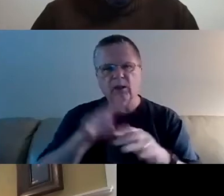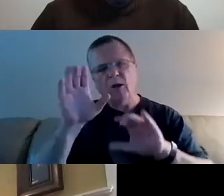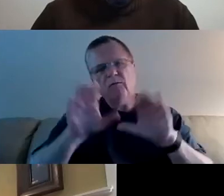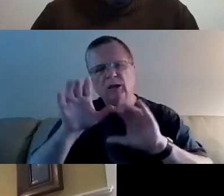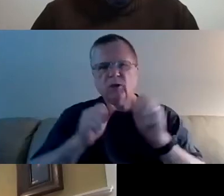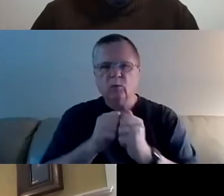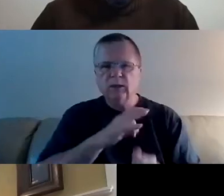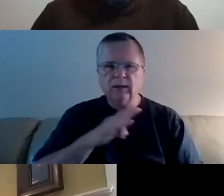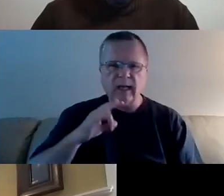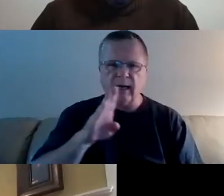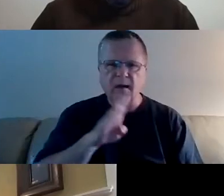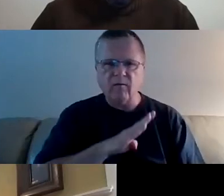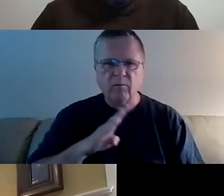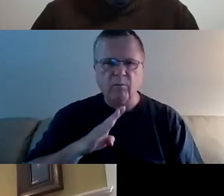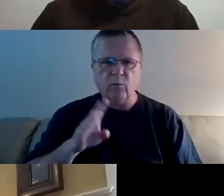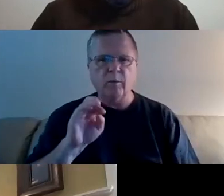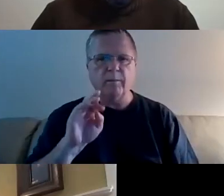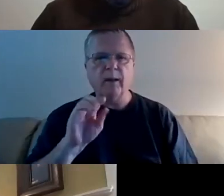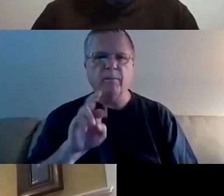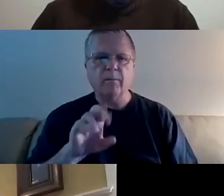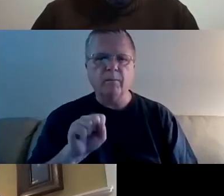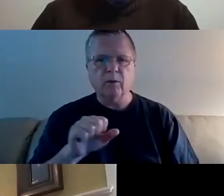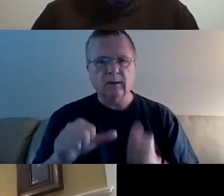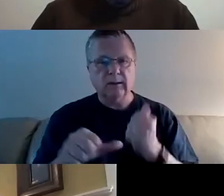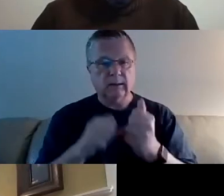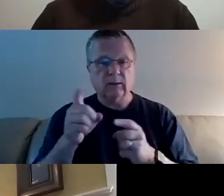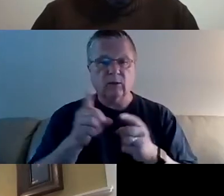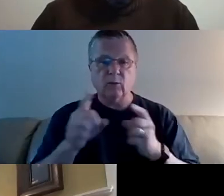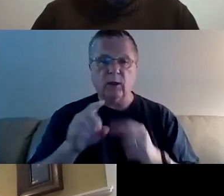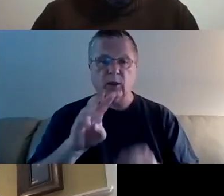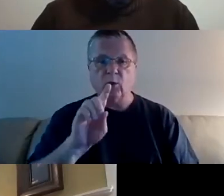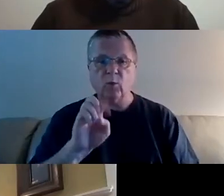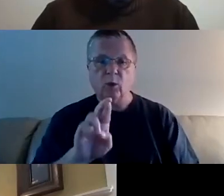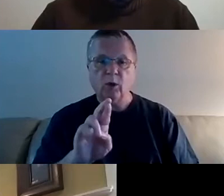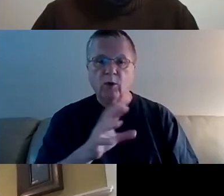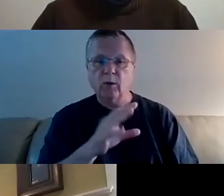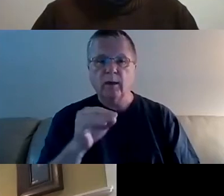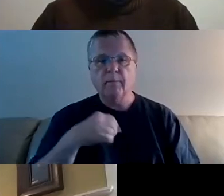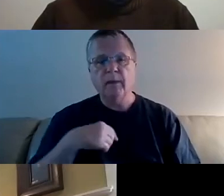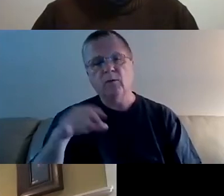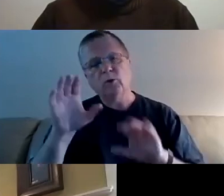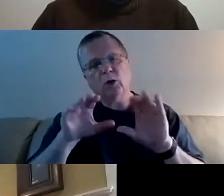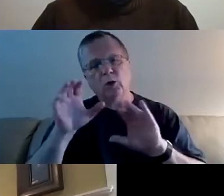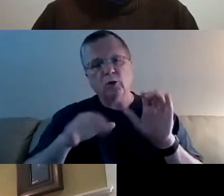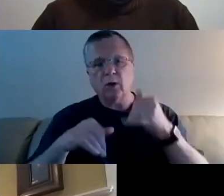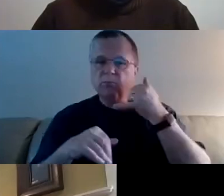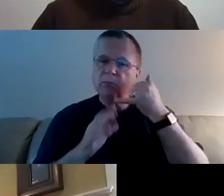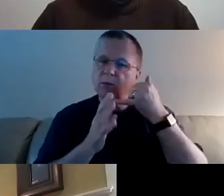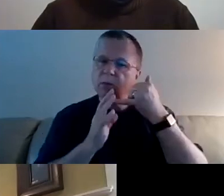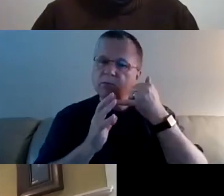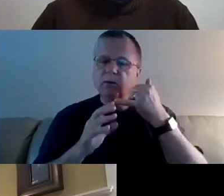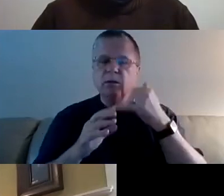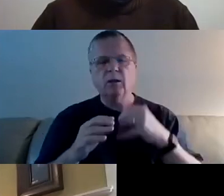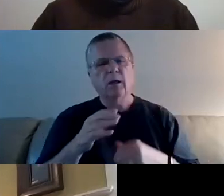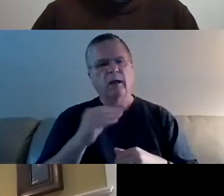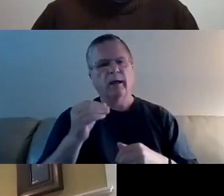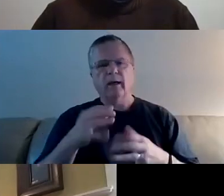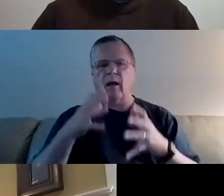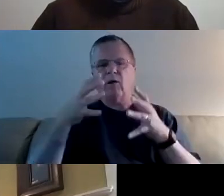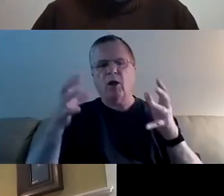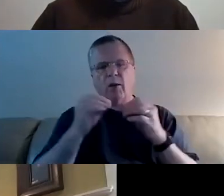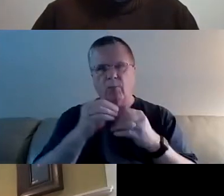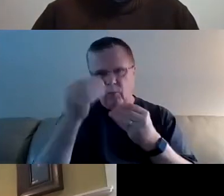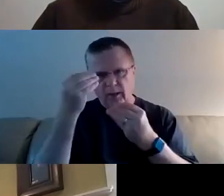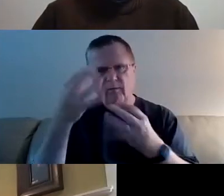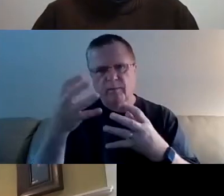board members, and even Assistant Director Walker and I chatted last night on the phone. And I have a lot more information,